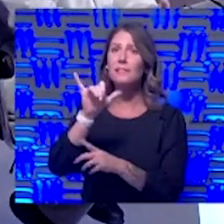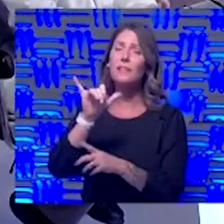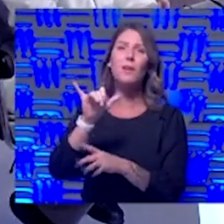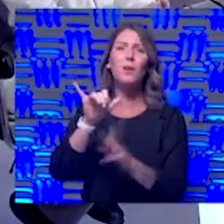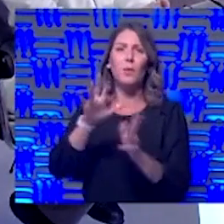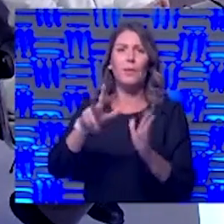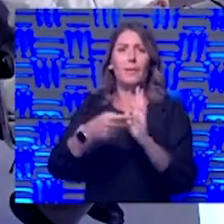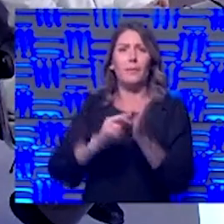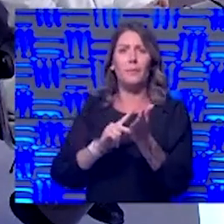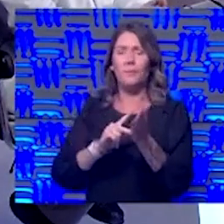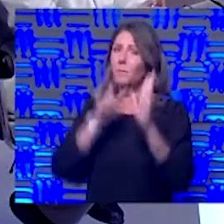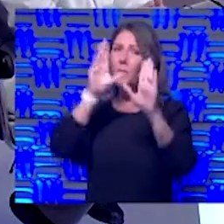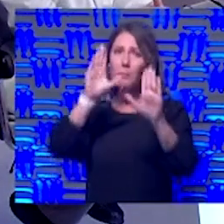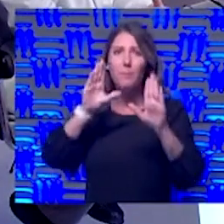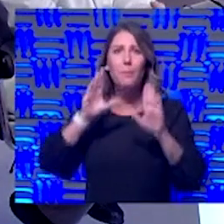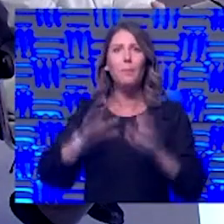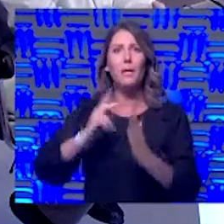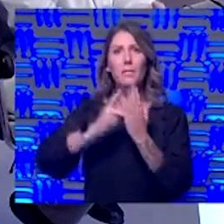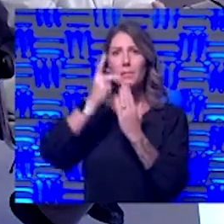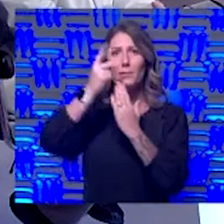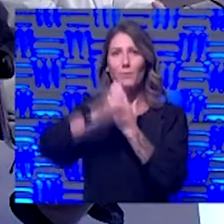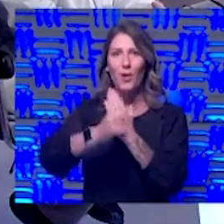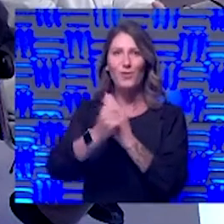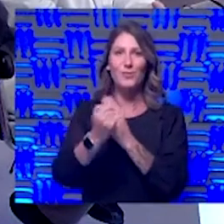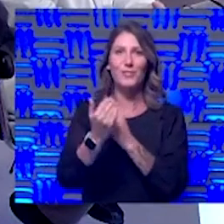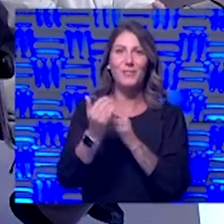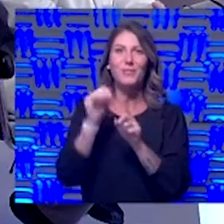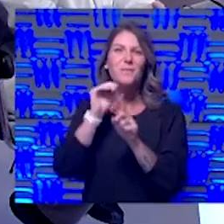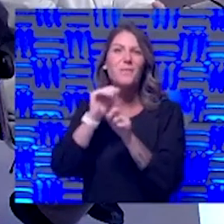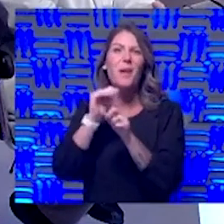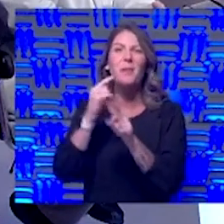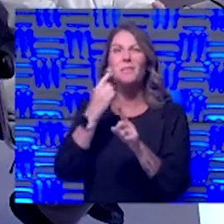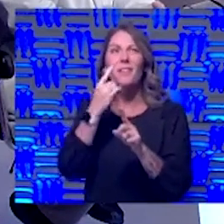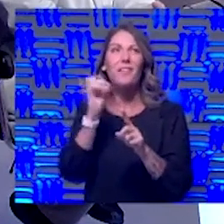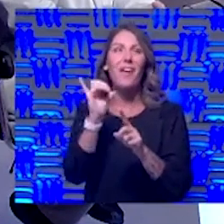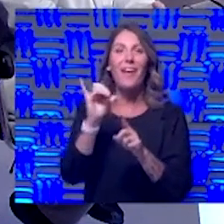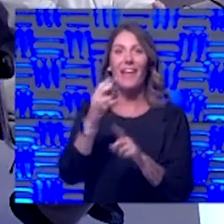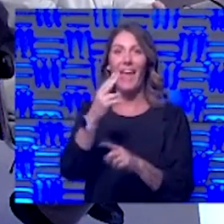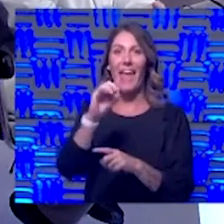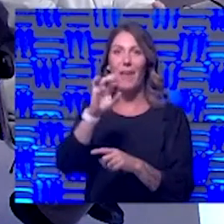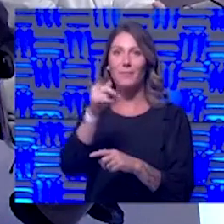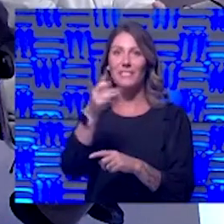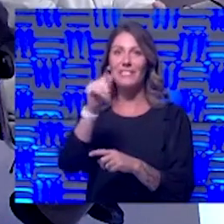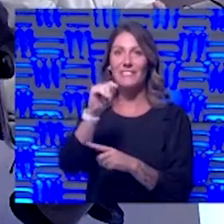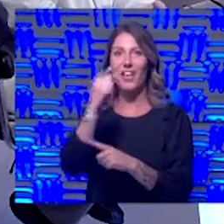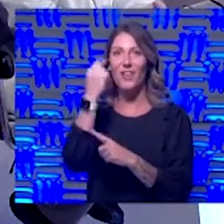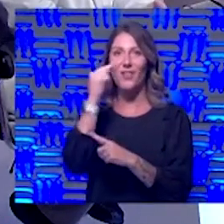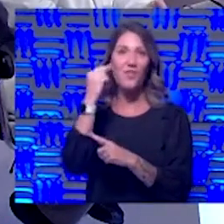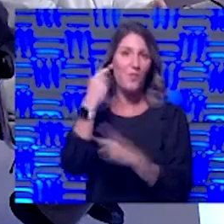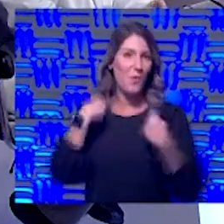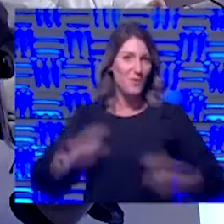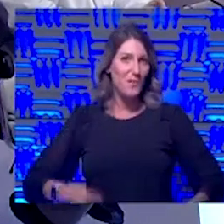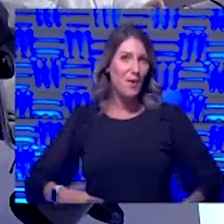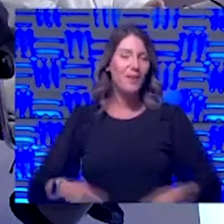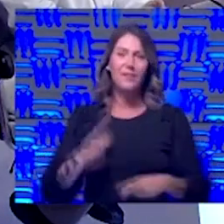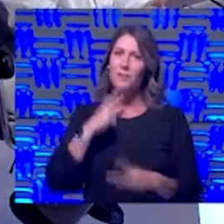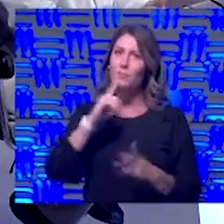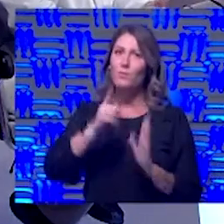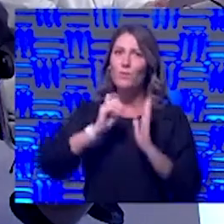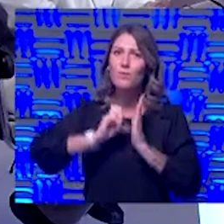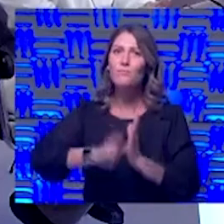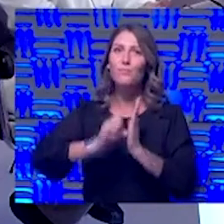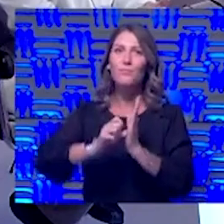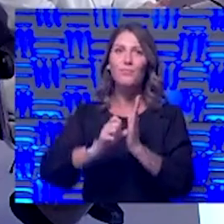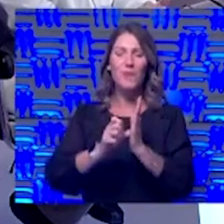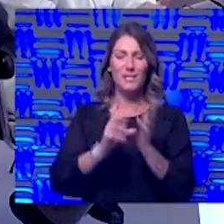What an amazing project. I'm reminded a little of Habitat for Humanity. I did some work for that a long time ago, and I'm just impressed about that. And what